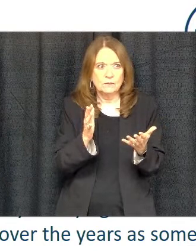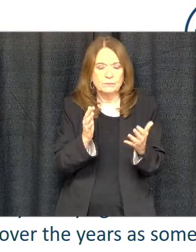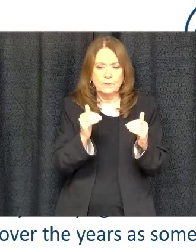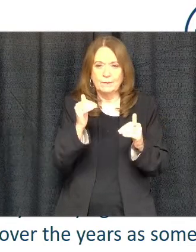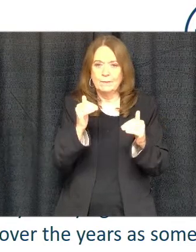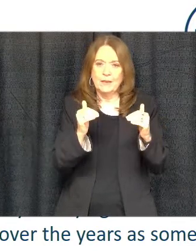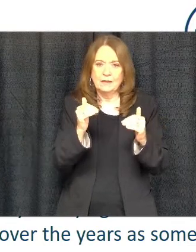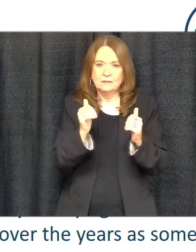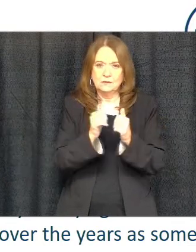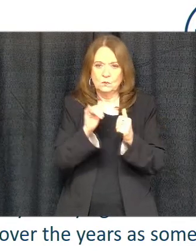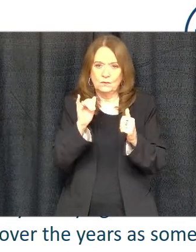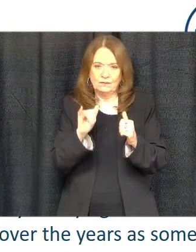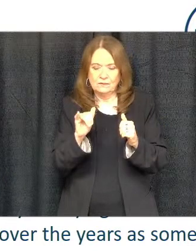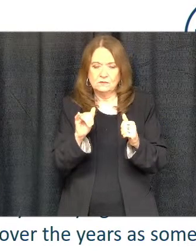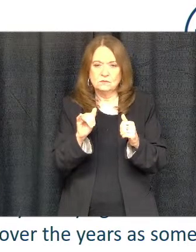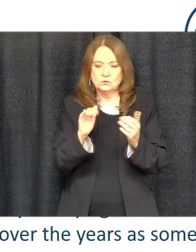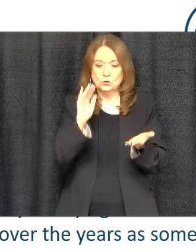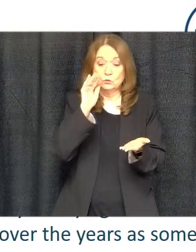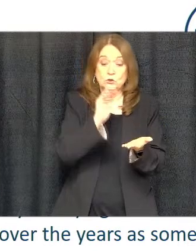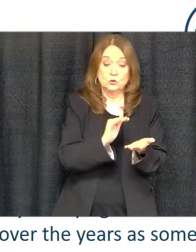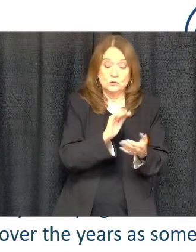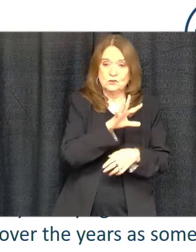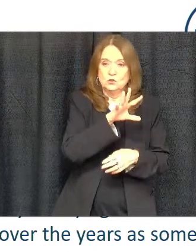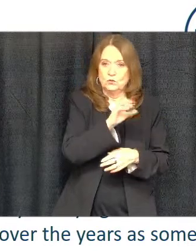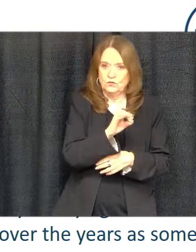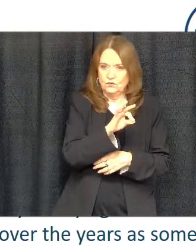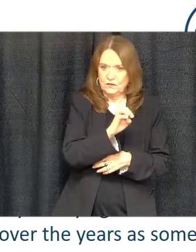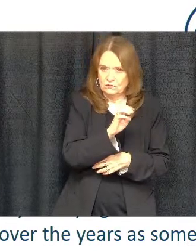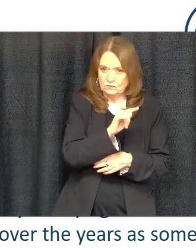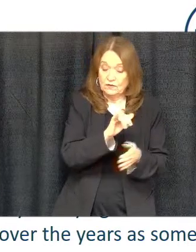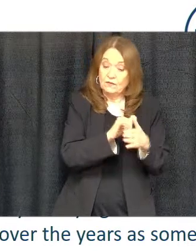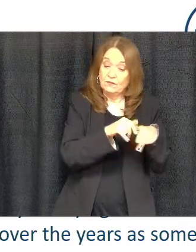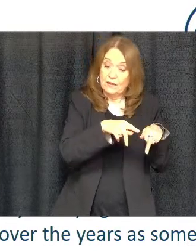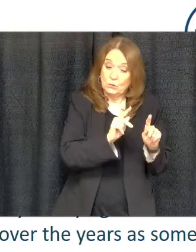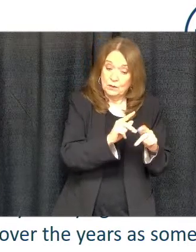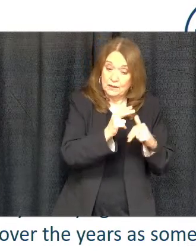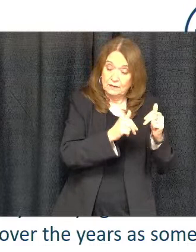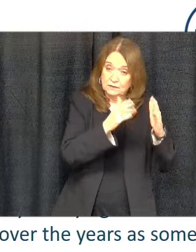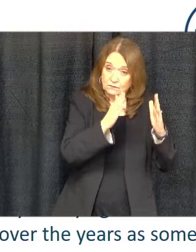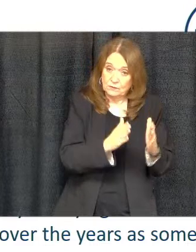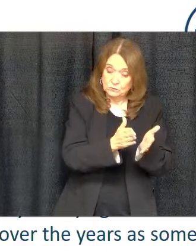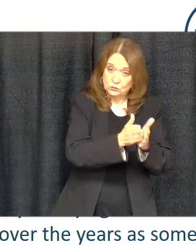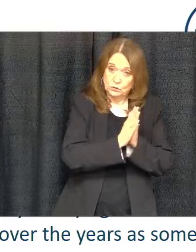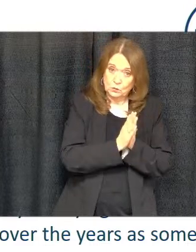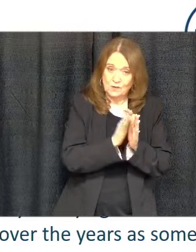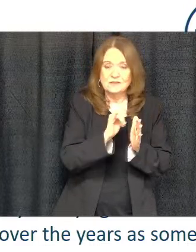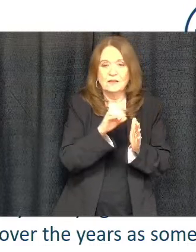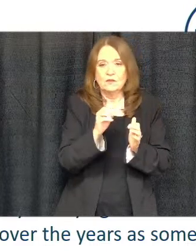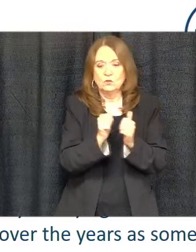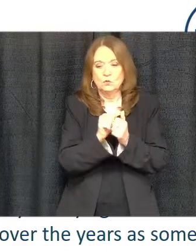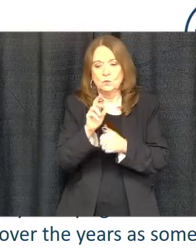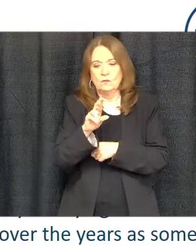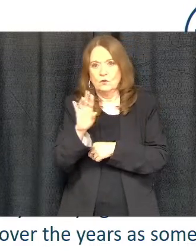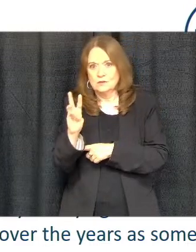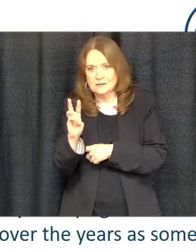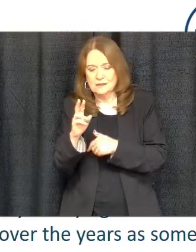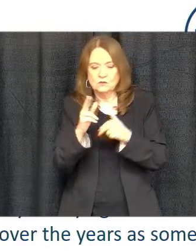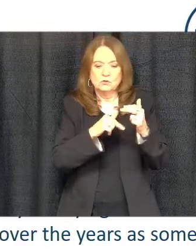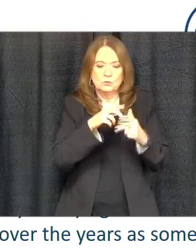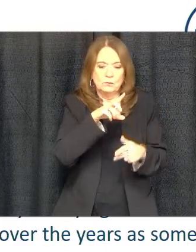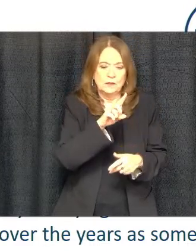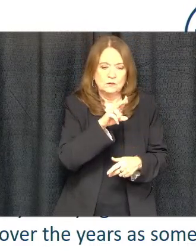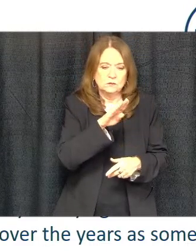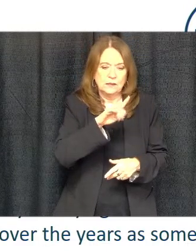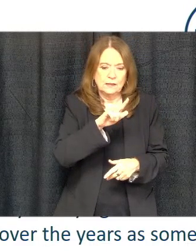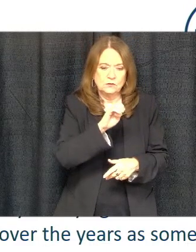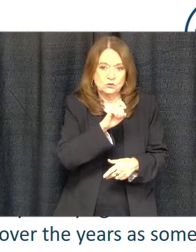balancing with this is to reduce that to 50 feet. That would allow a developer to request, like they do with R6, to build a duplex on